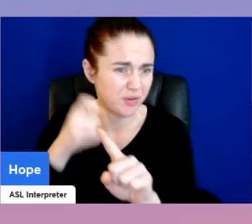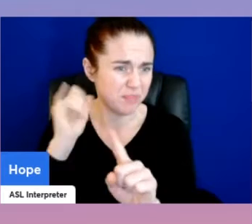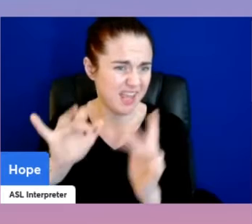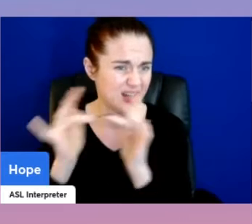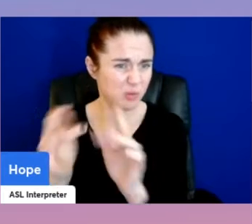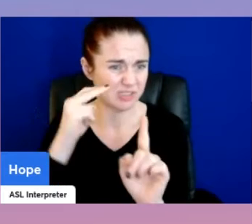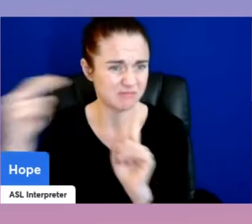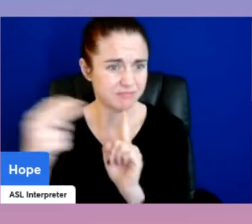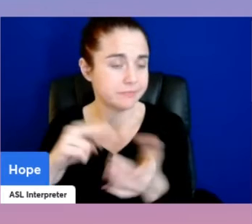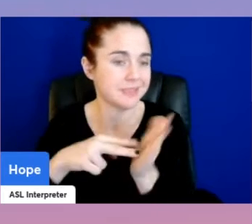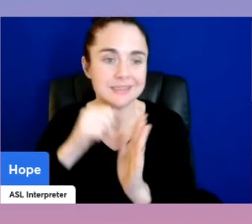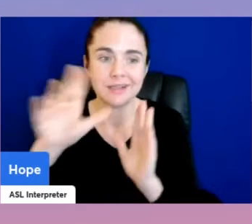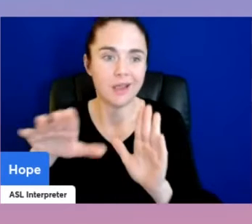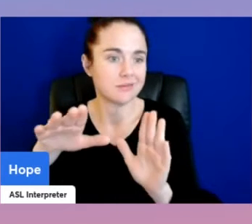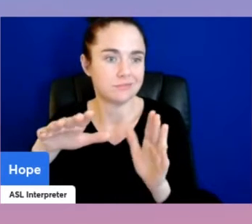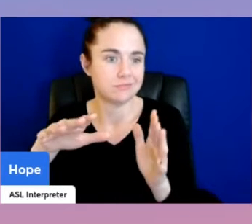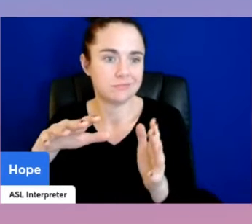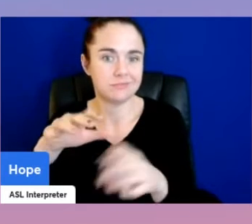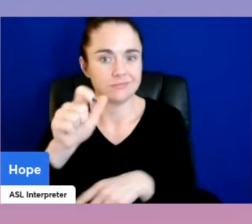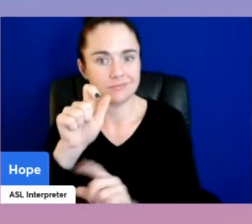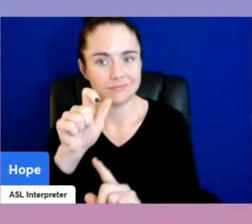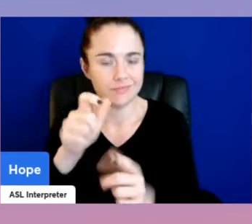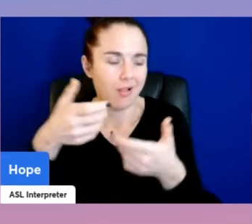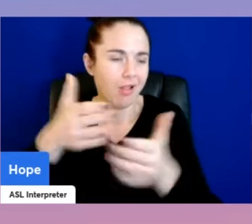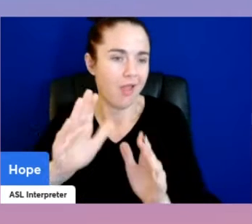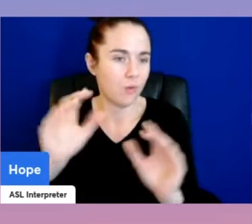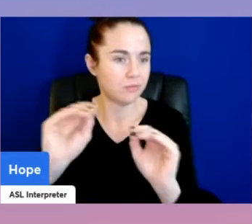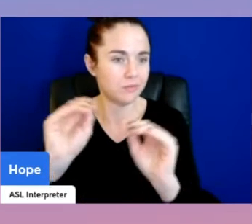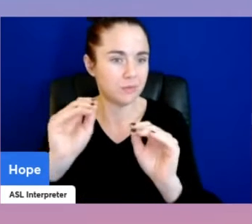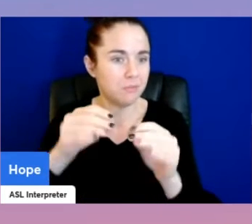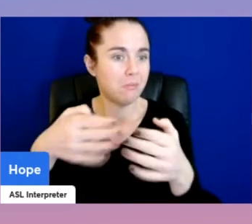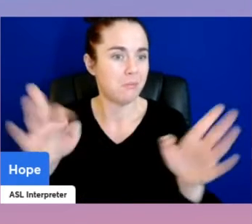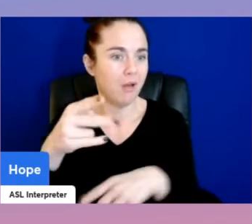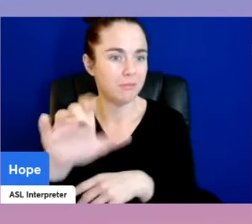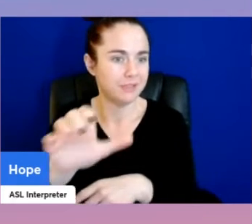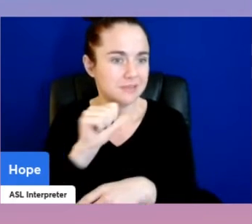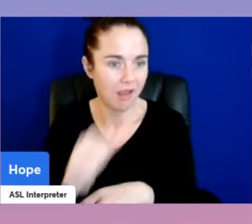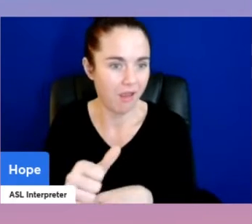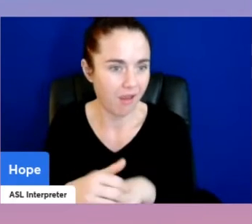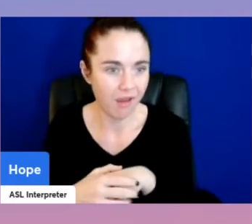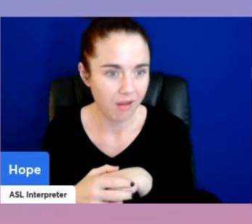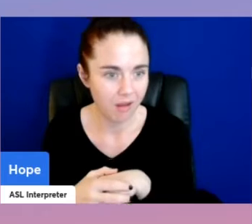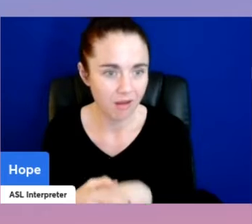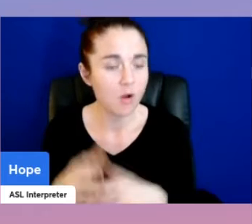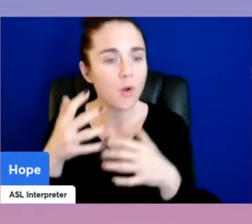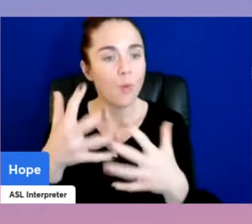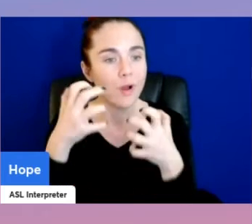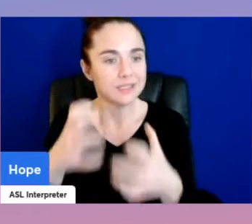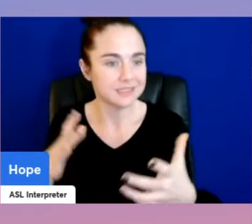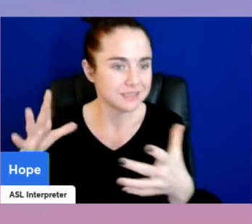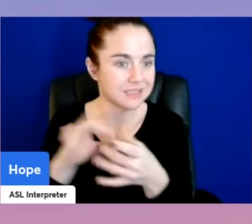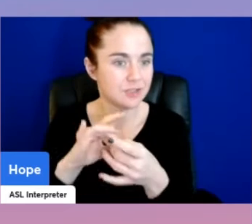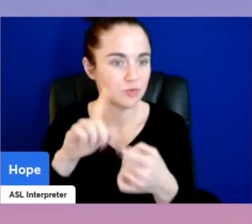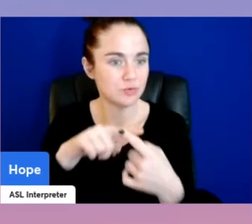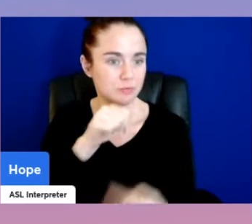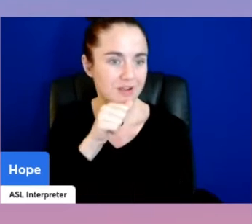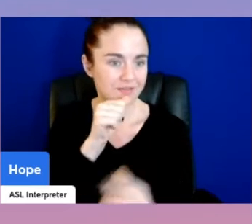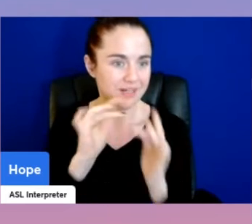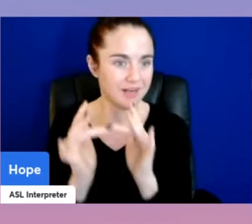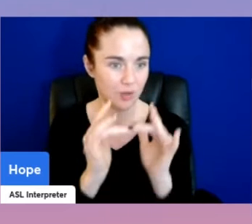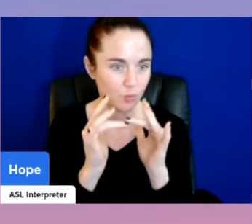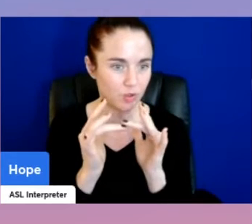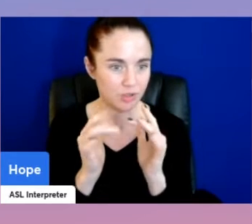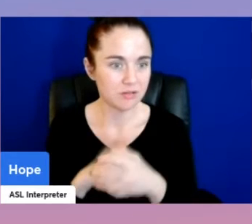be enabling public endpoints on any of the Azure services that we provision. We want them to be attached to our private network